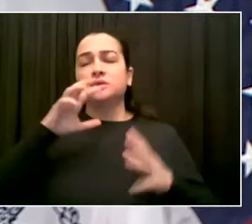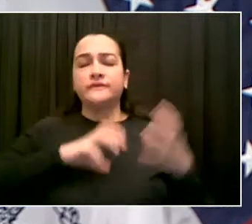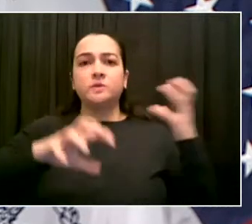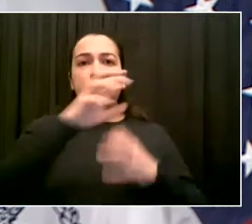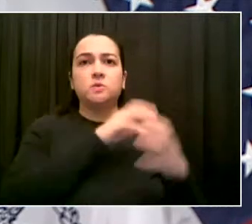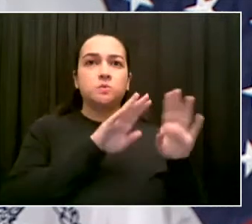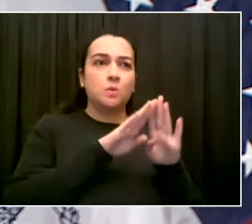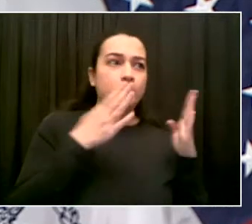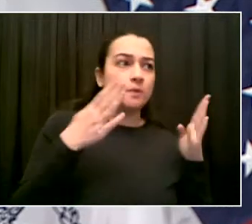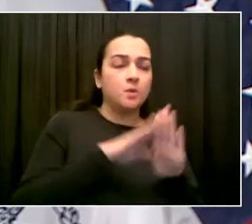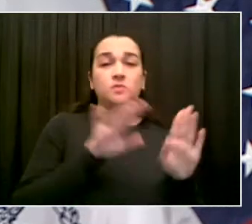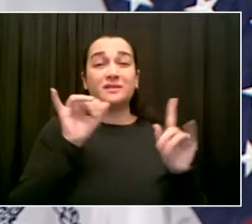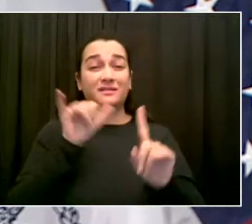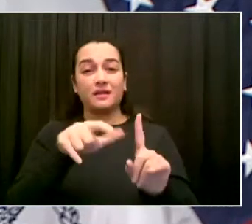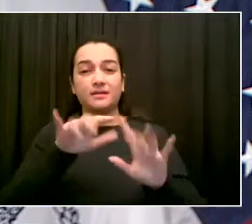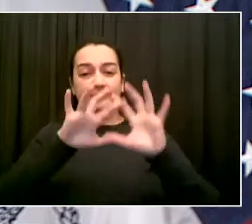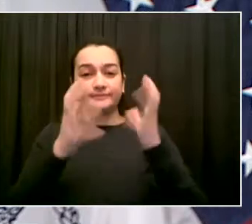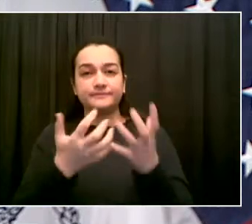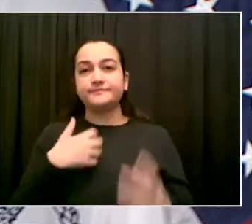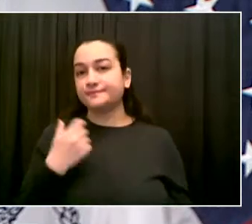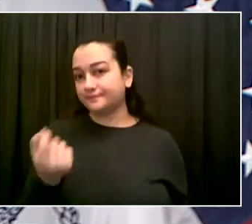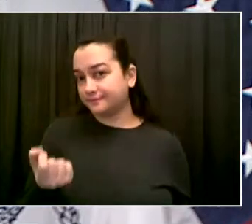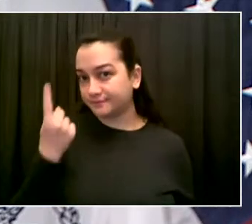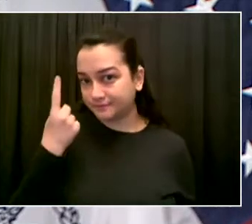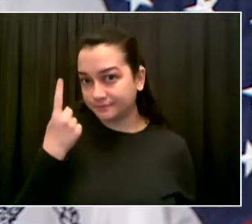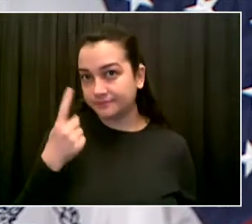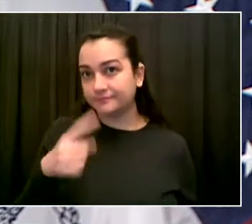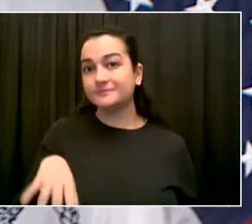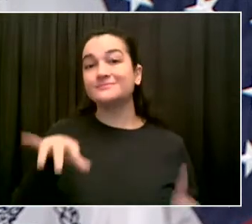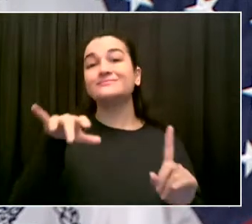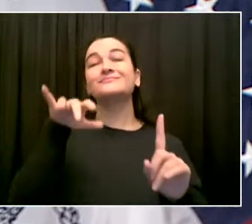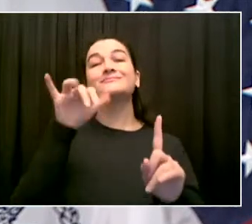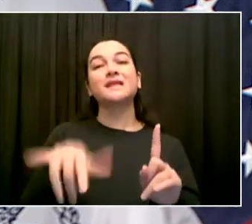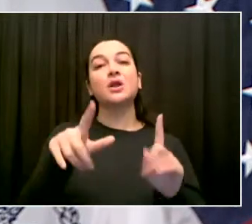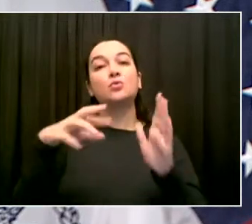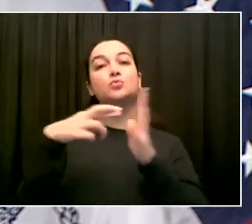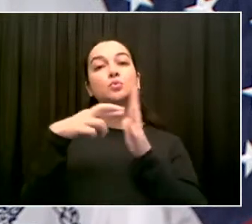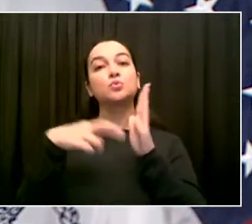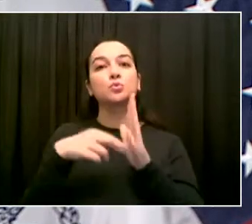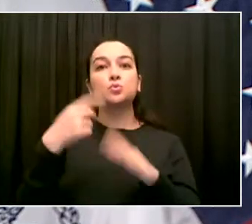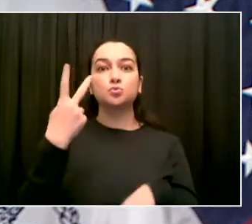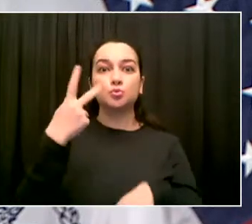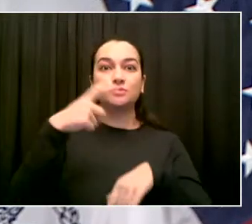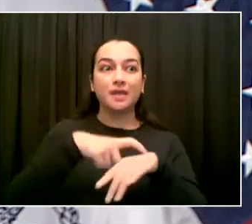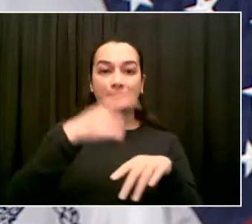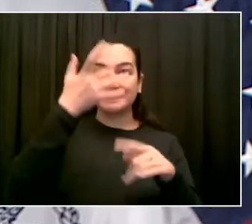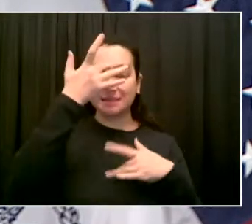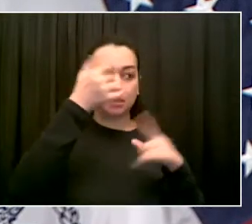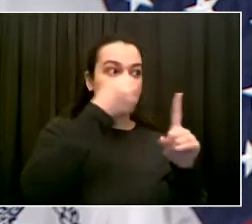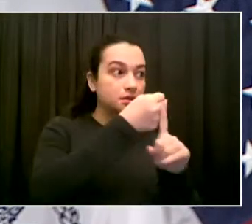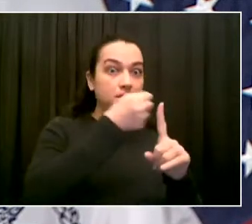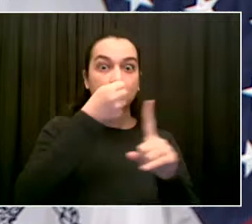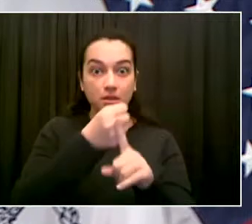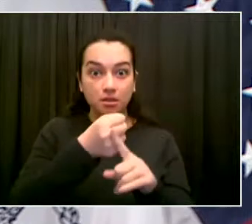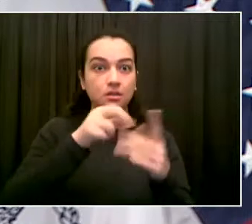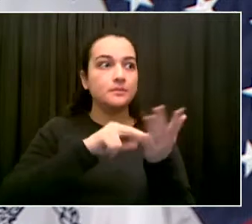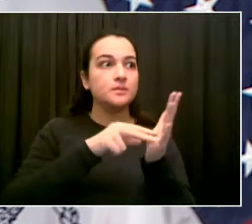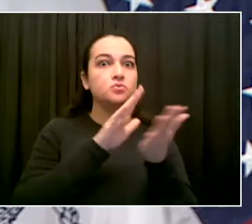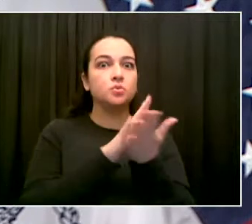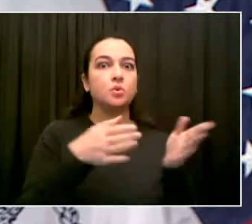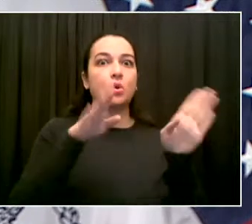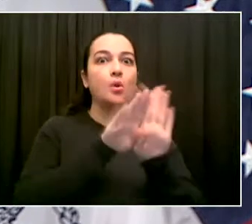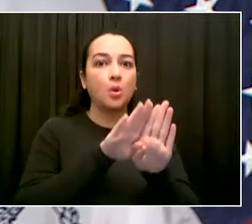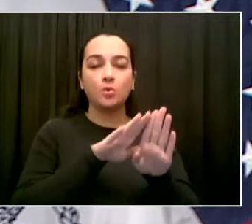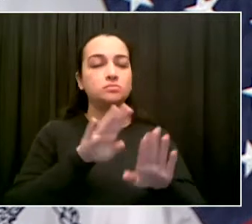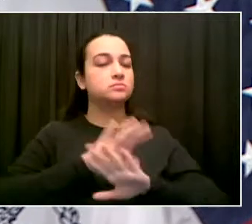closure rule. Today, we're going to be talking about the new rule that will be in place that will help to keep schools open while simultaneously